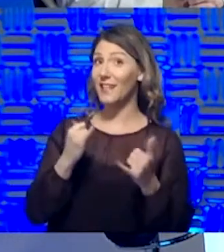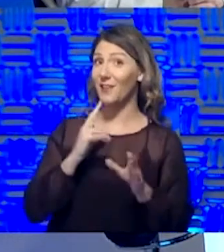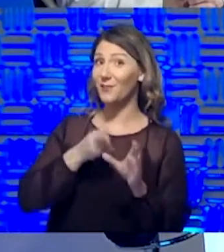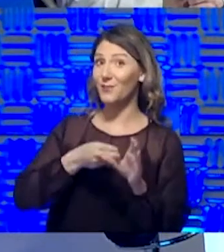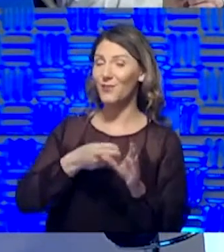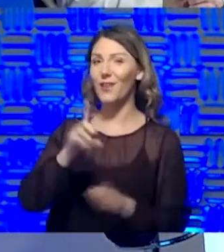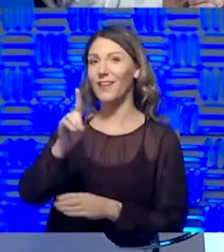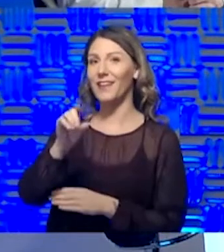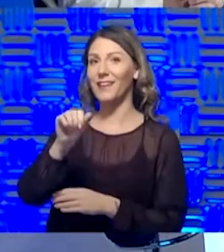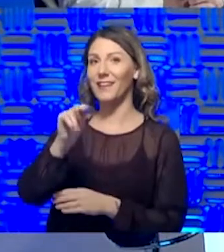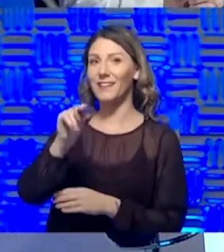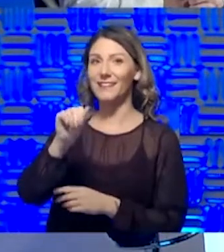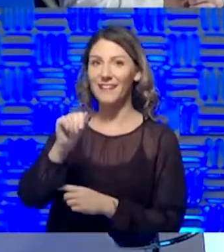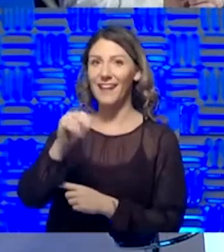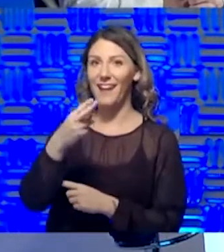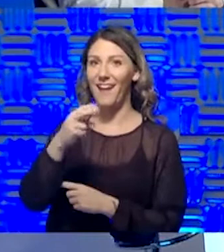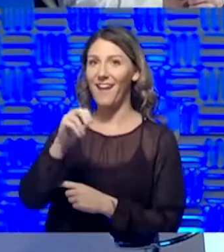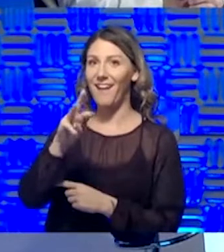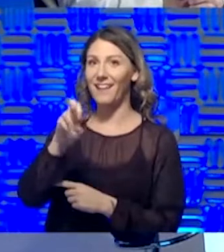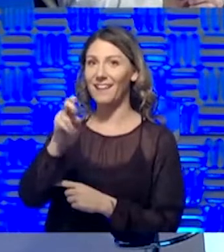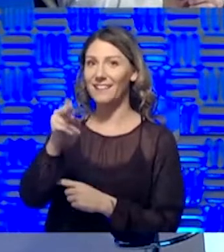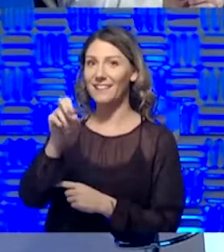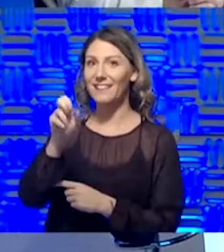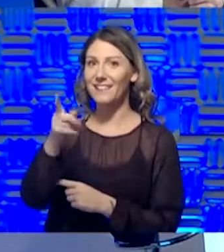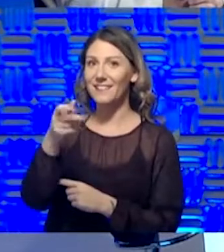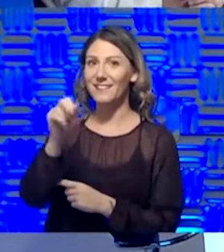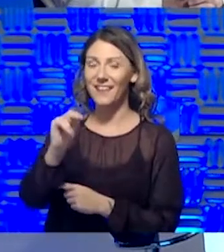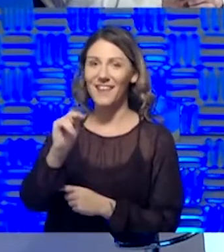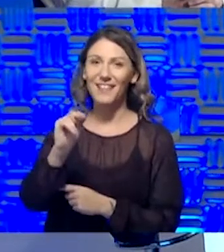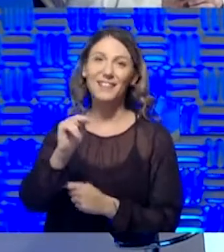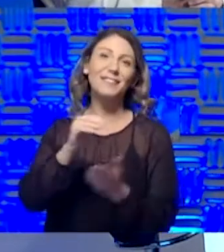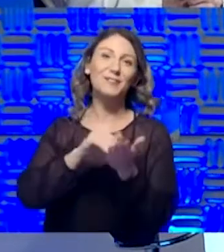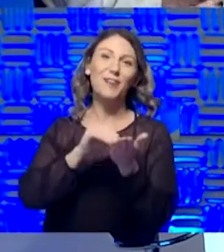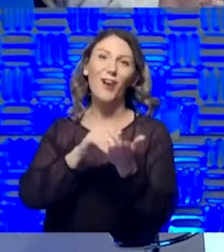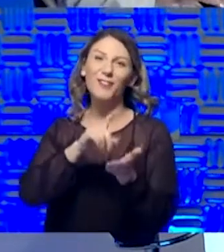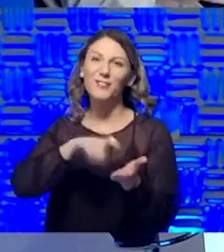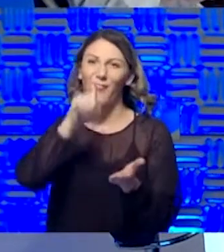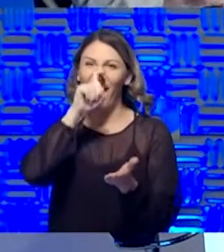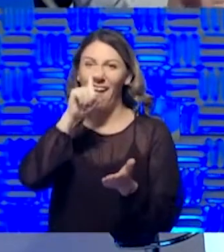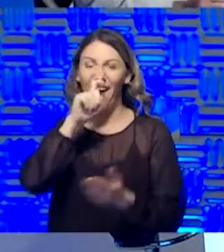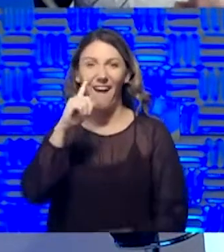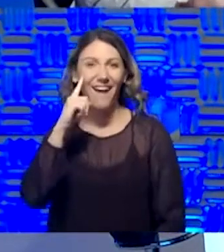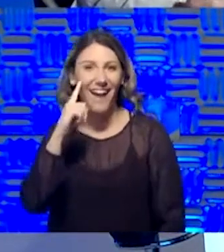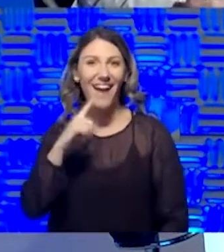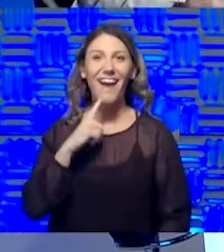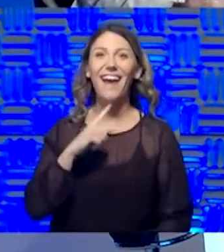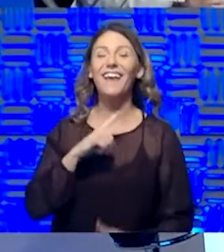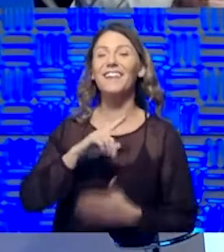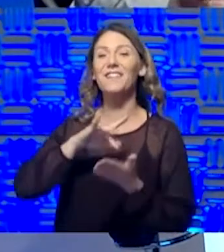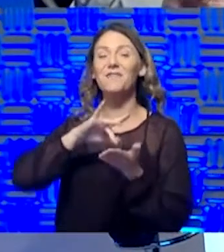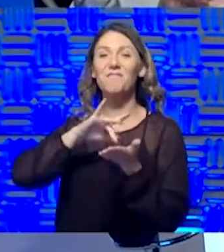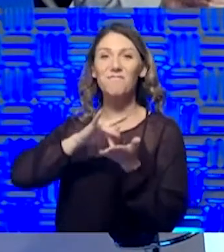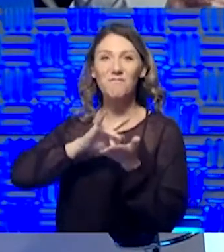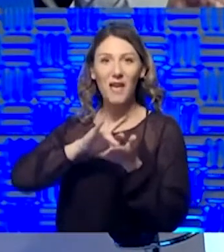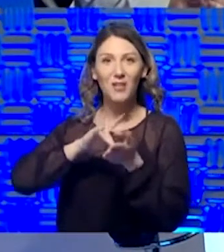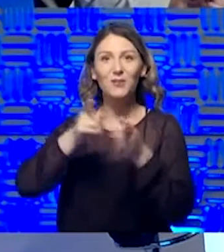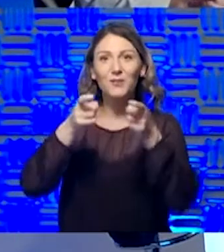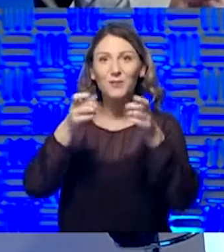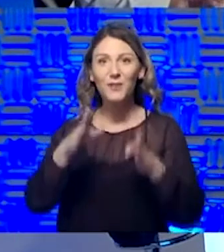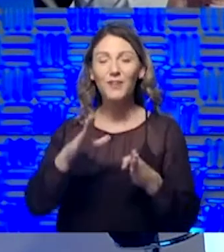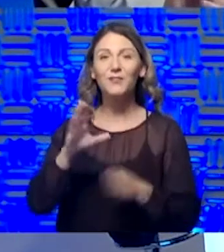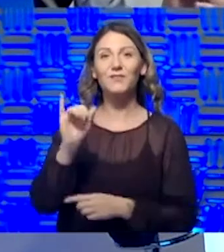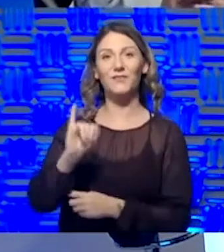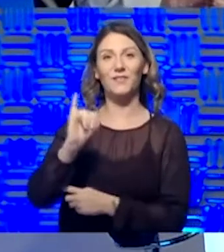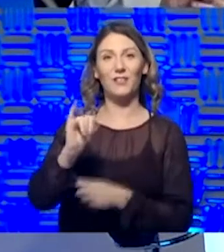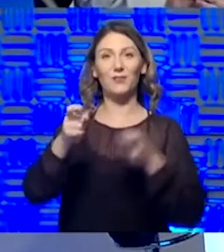Dana Hawkinson, you know what I like to call him, Dr. Hawkeye, right. Dr. Hawk, our Medical Director of Infection Control. And we have a